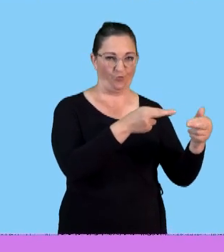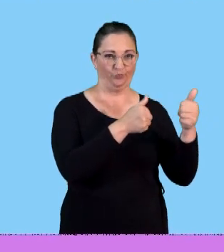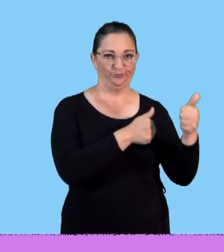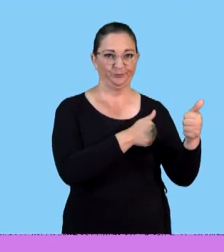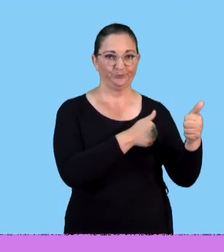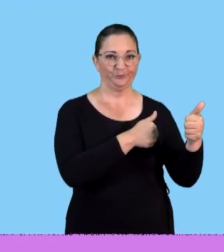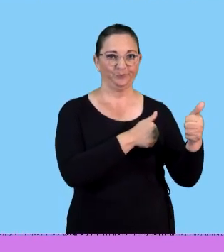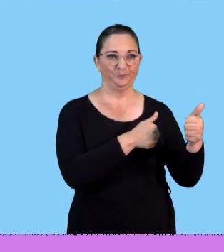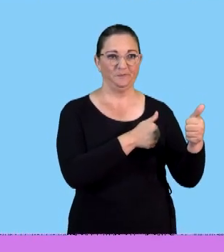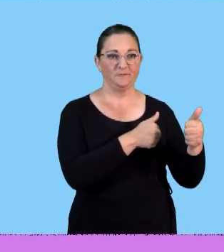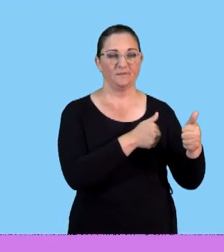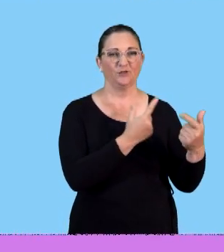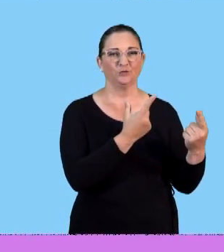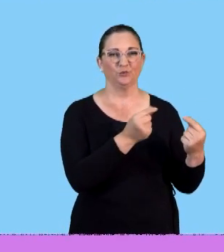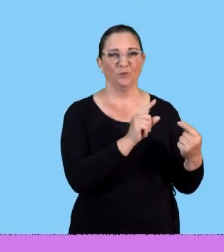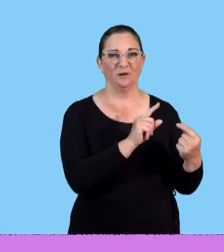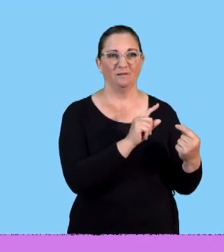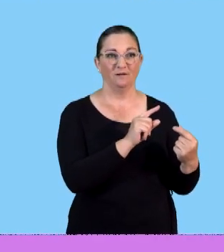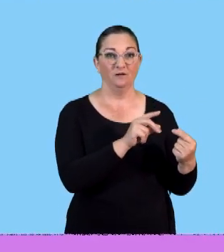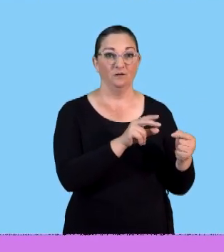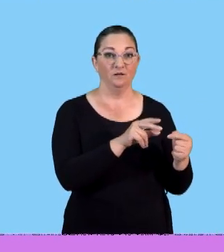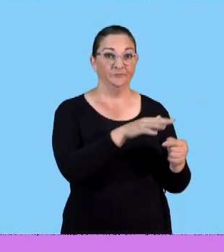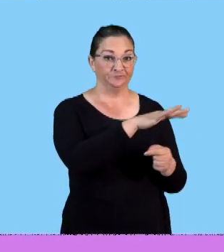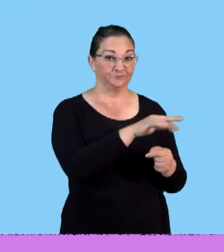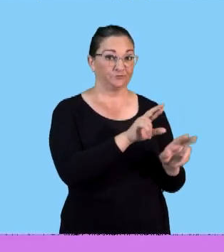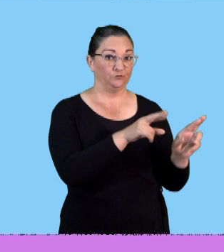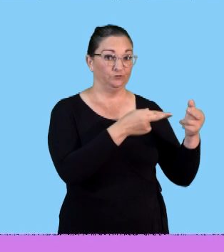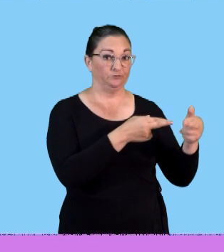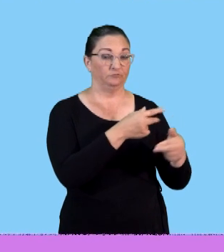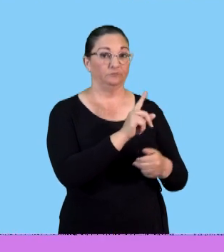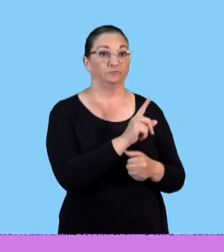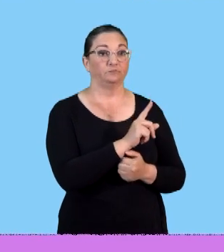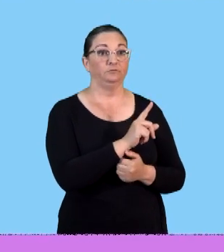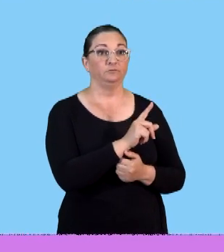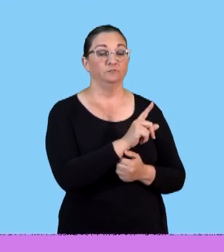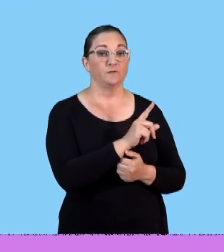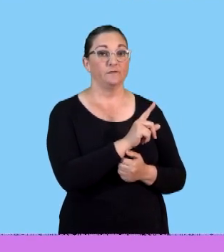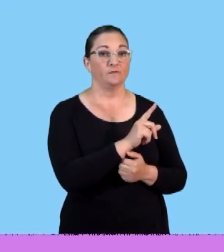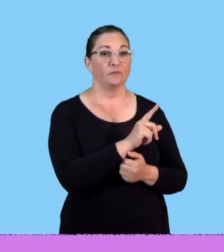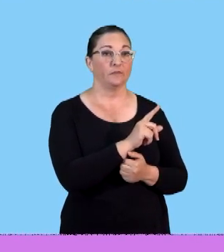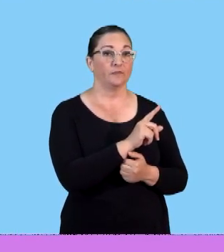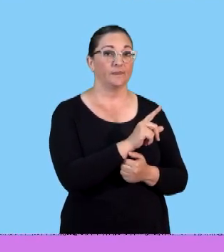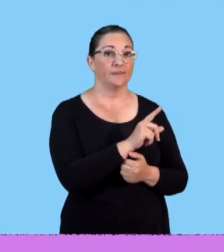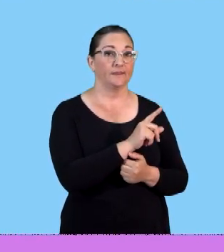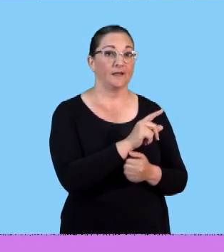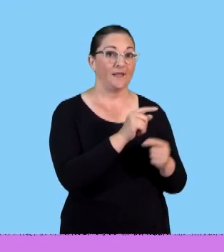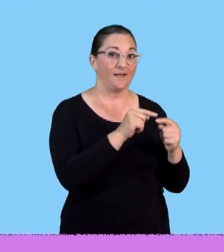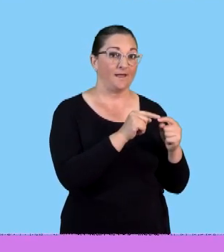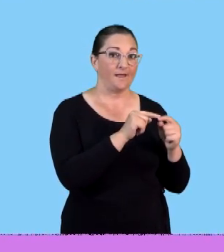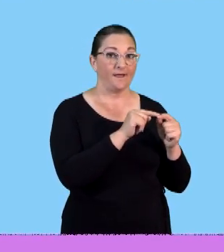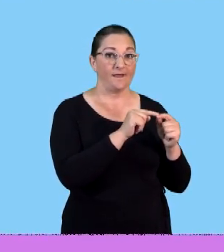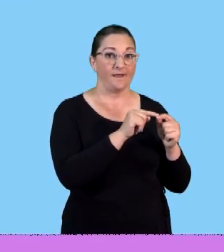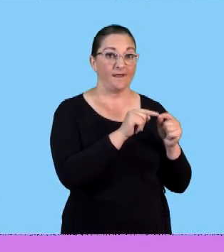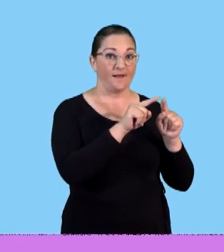are able to distinguish, see what I'm doing. So area of the room will be, okay, so if you look at it, it's this